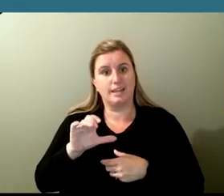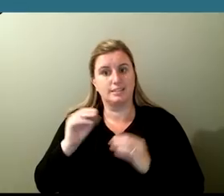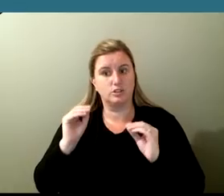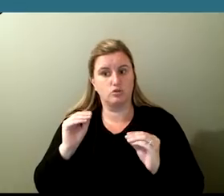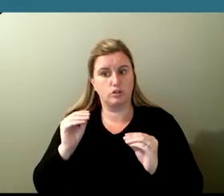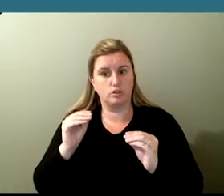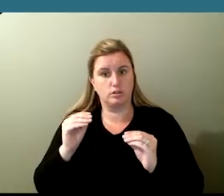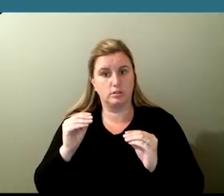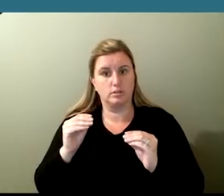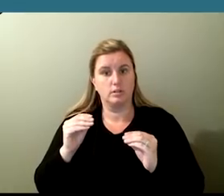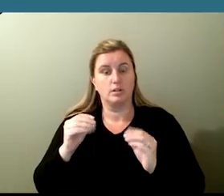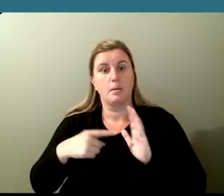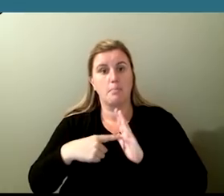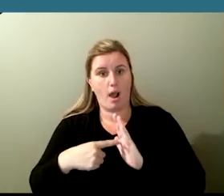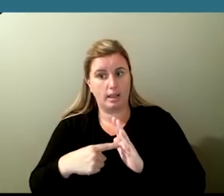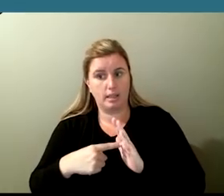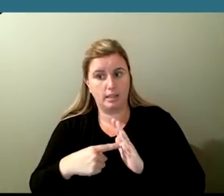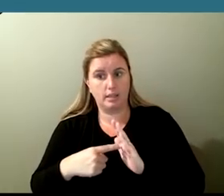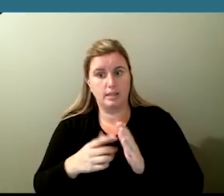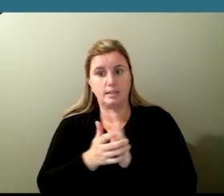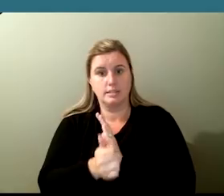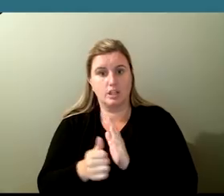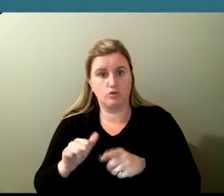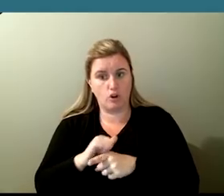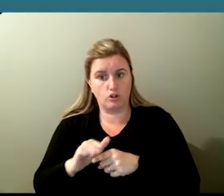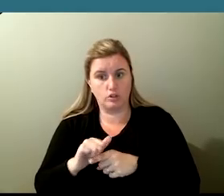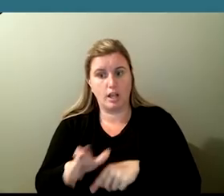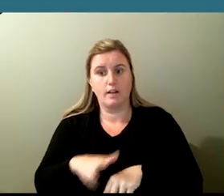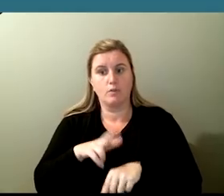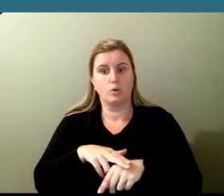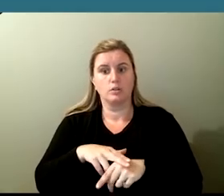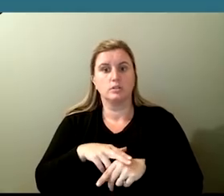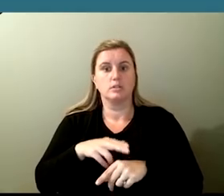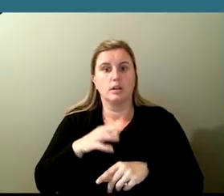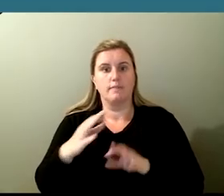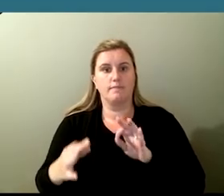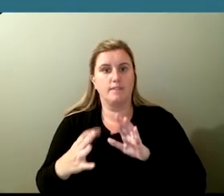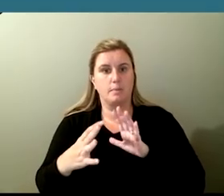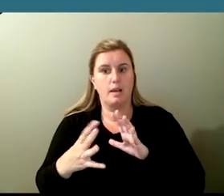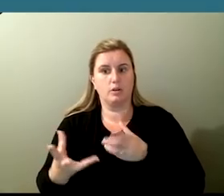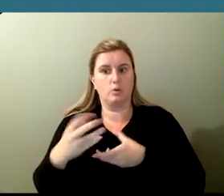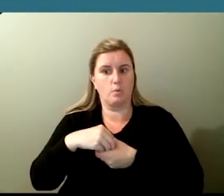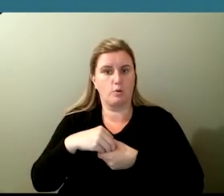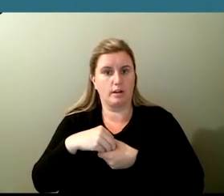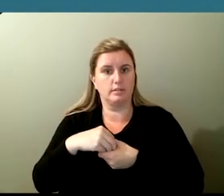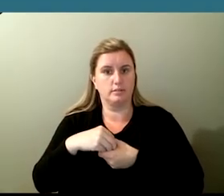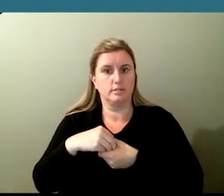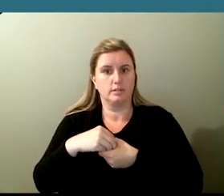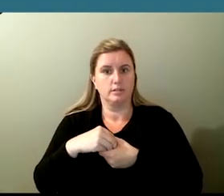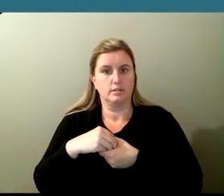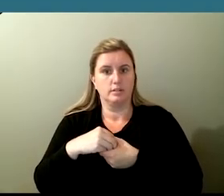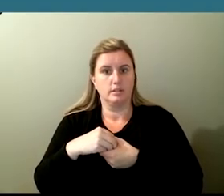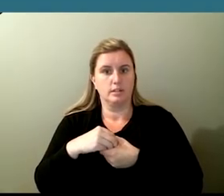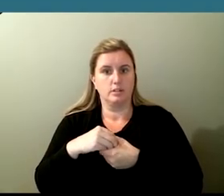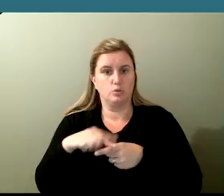instructions, modeling, skills rehearsal, and of course, a component of feedback incorporated into this,